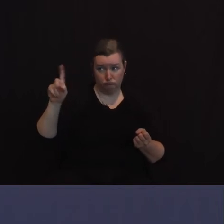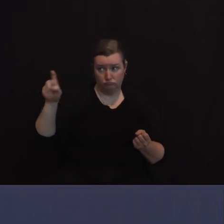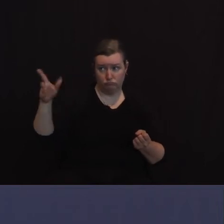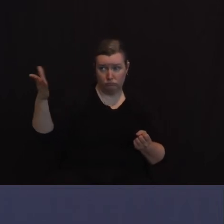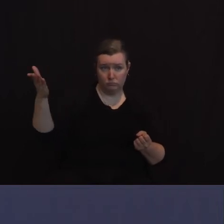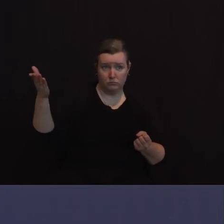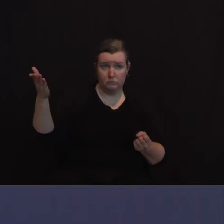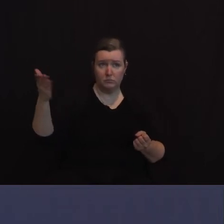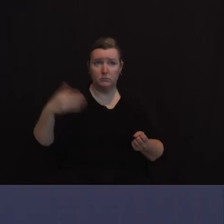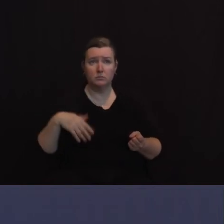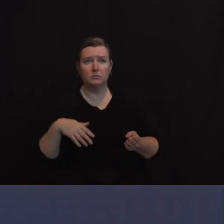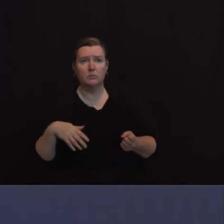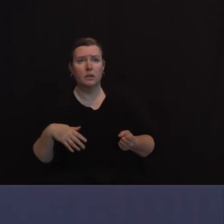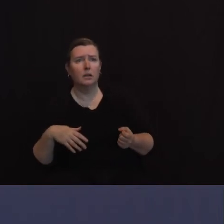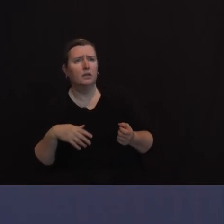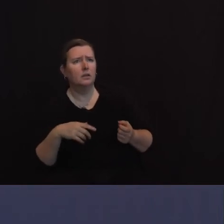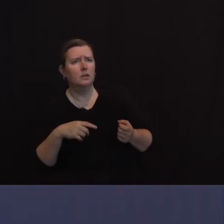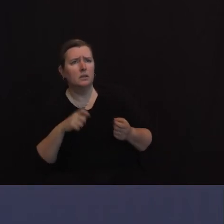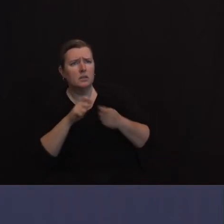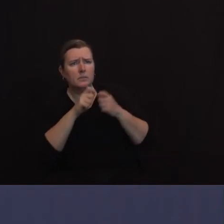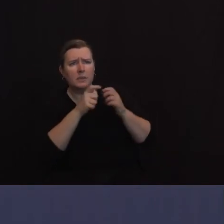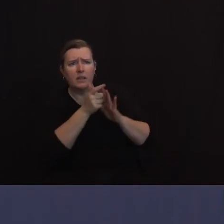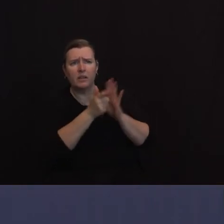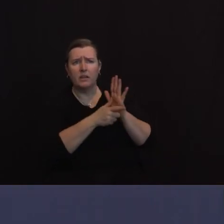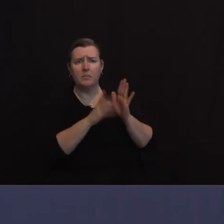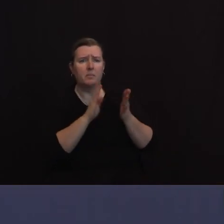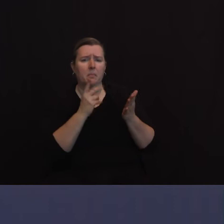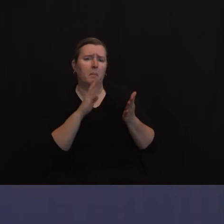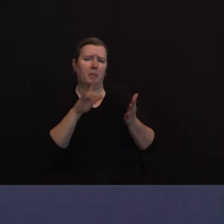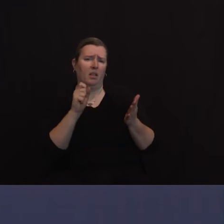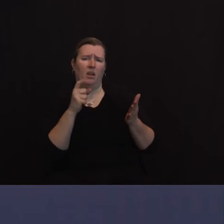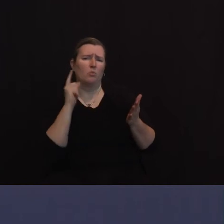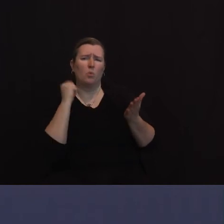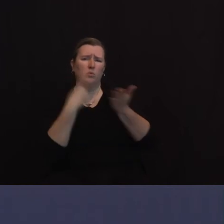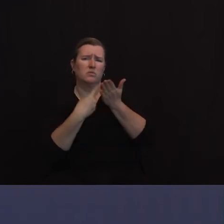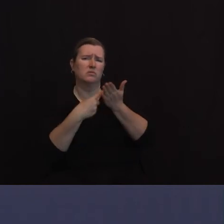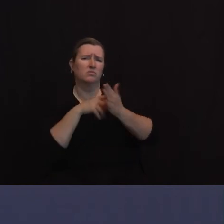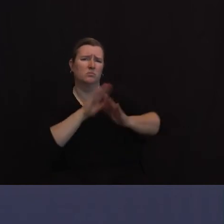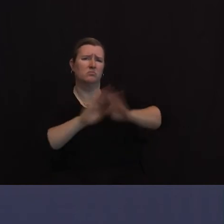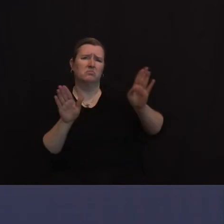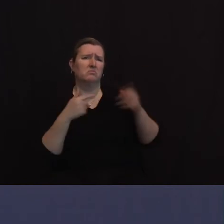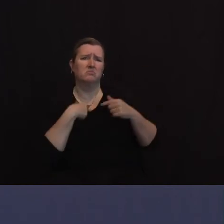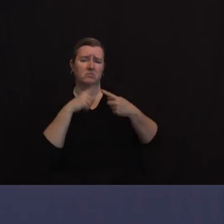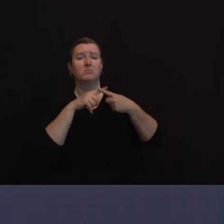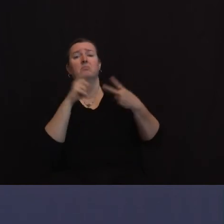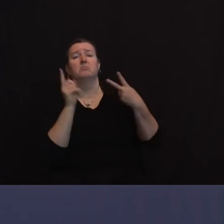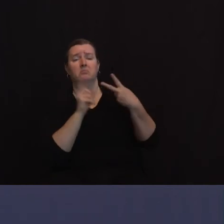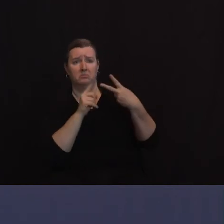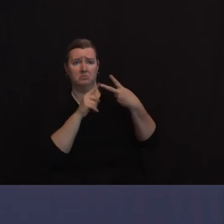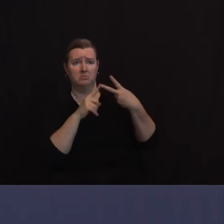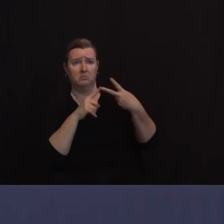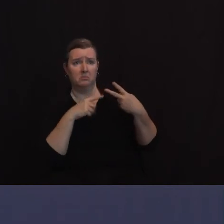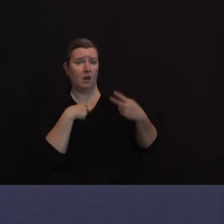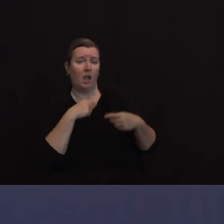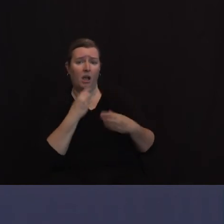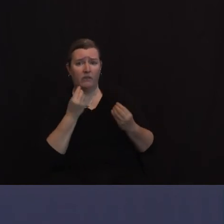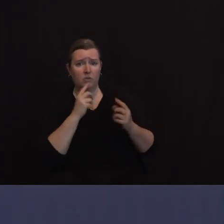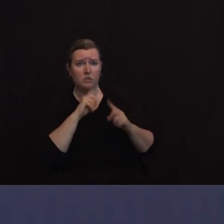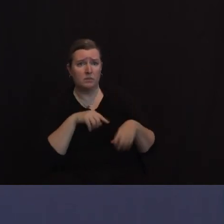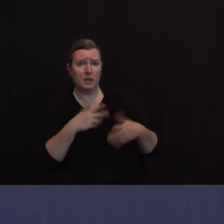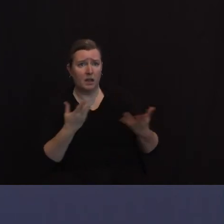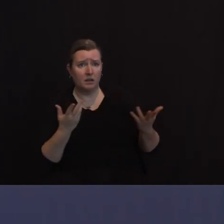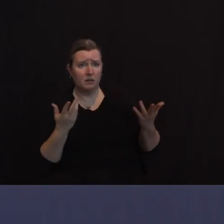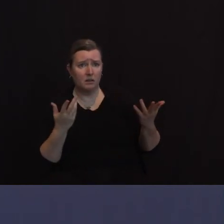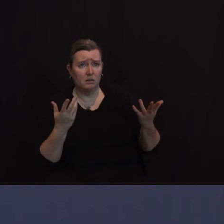the second question, Nikita, I don't have a reaction to it because I haven't been focused on that. So if we can come back to your mind, make